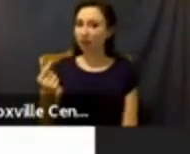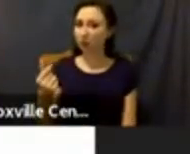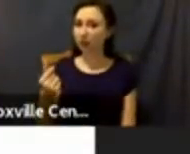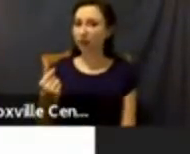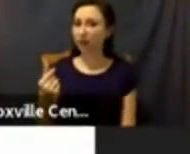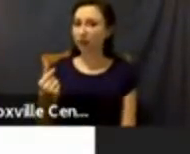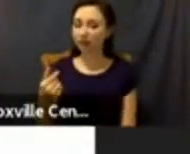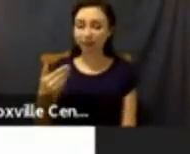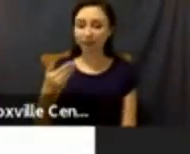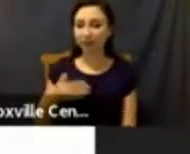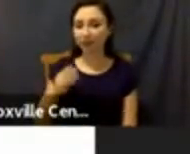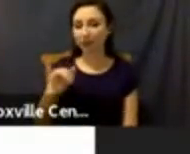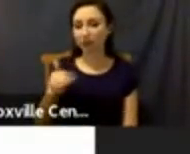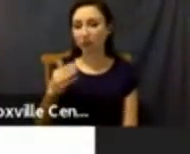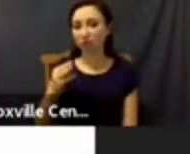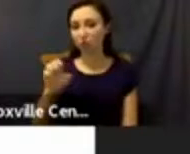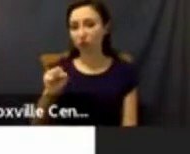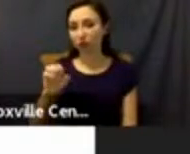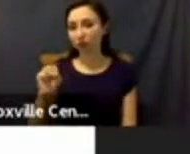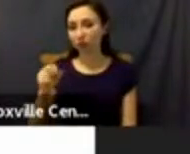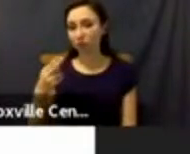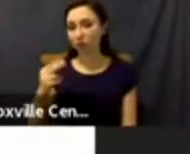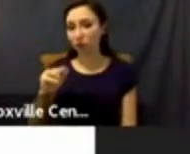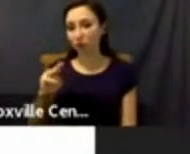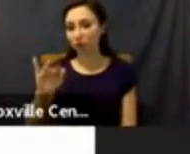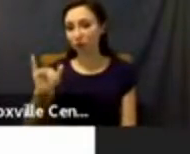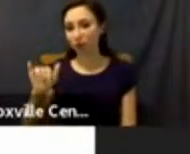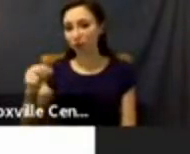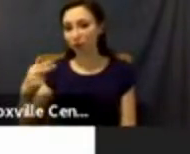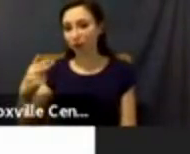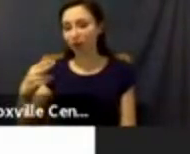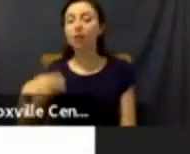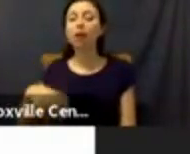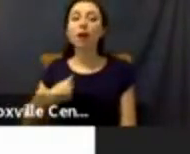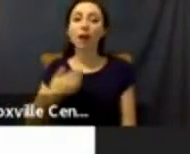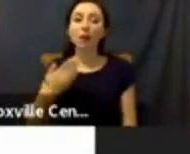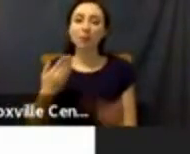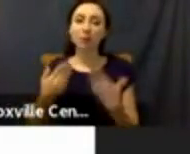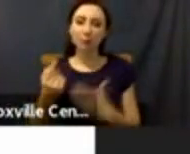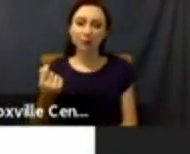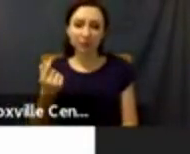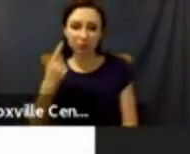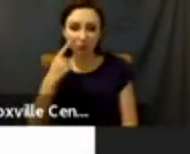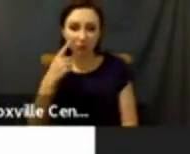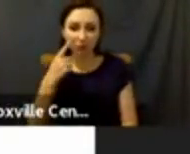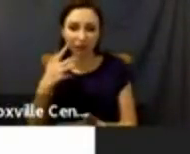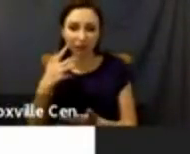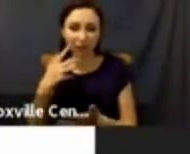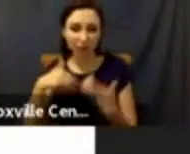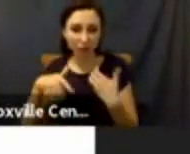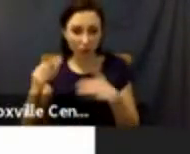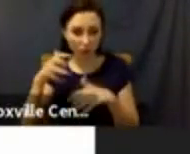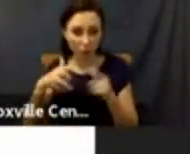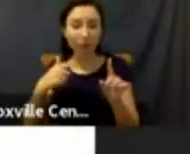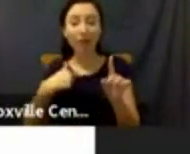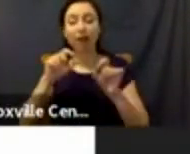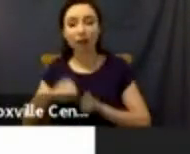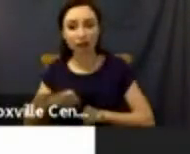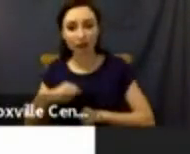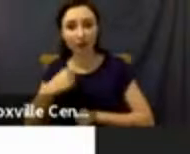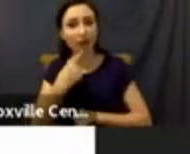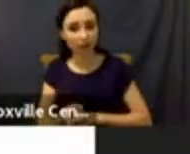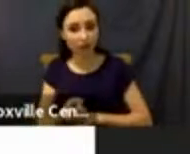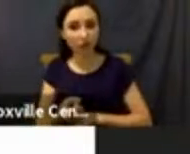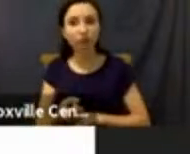is James Shamiya, so I may be a little bit kind of confused, but I can tell you this, is that after the last